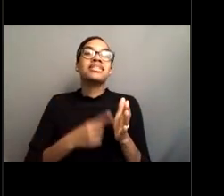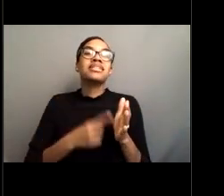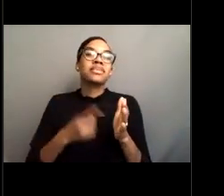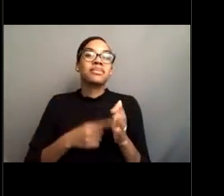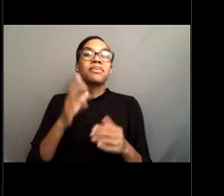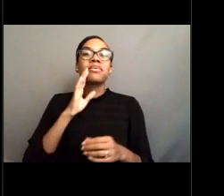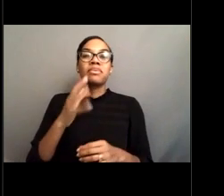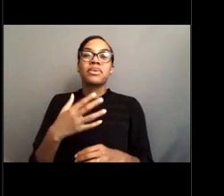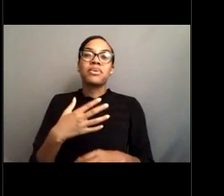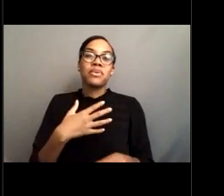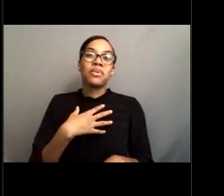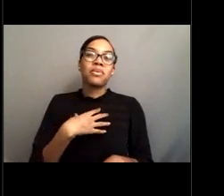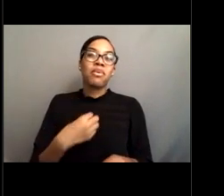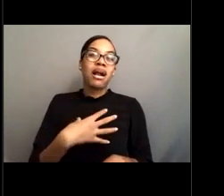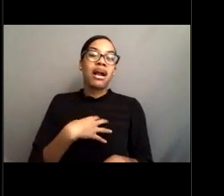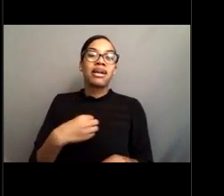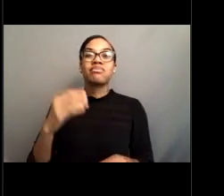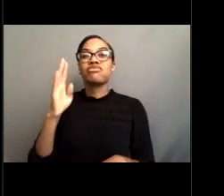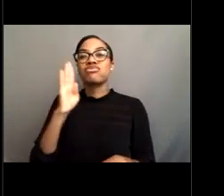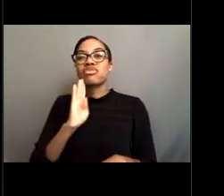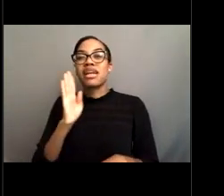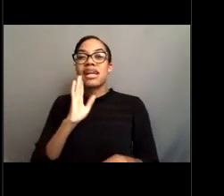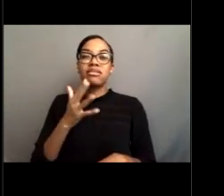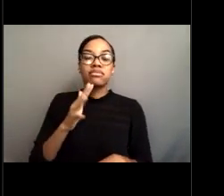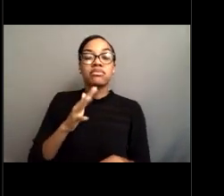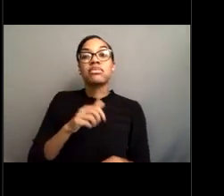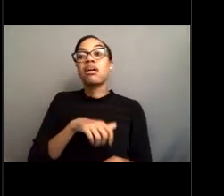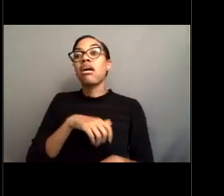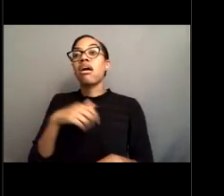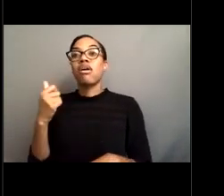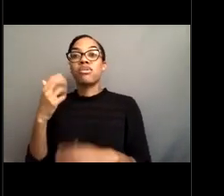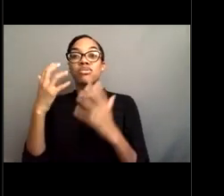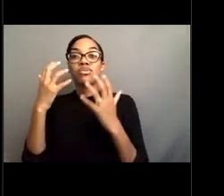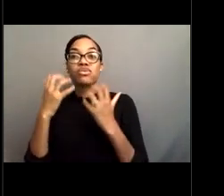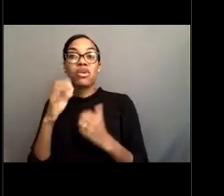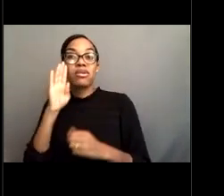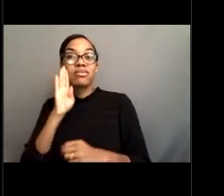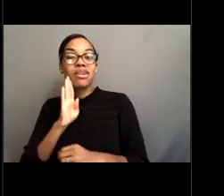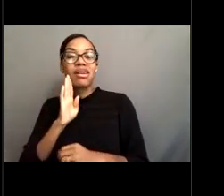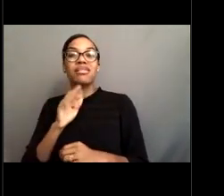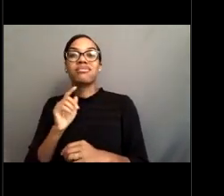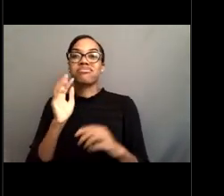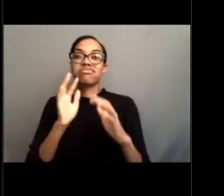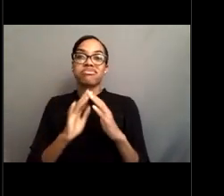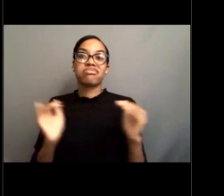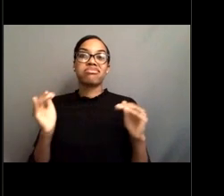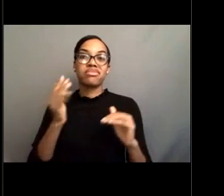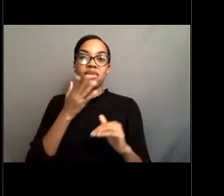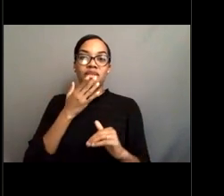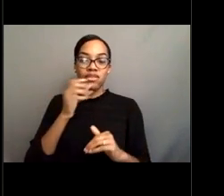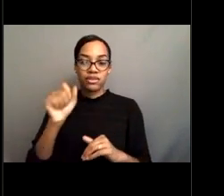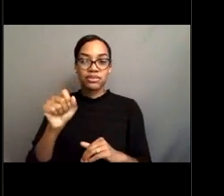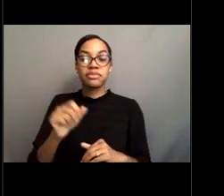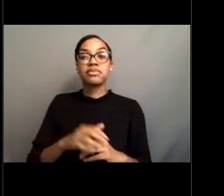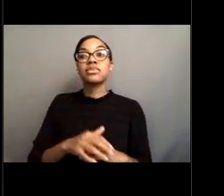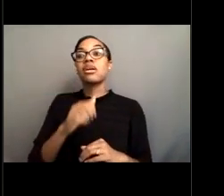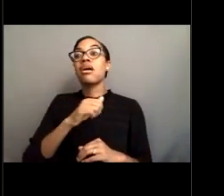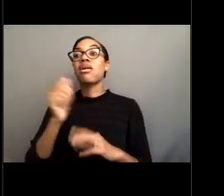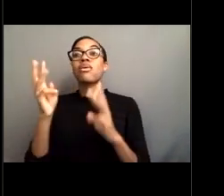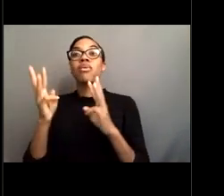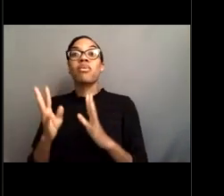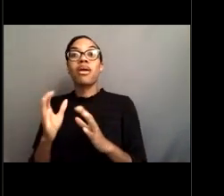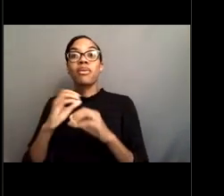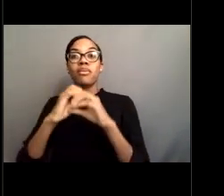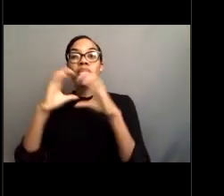one I showed you. Sometimes they're really dark brown. And then there are other weather balloons that are launched that almost look